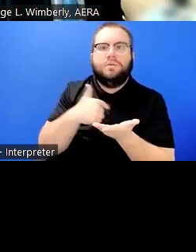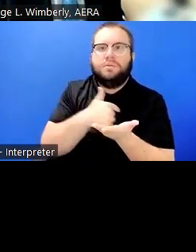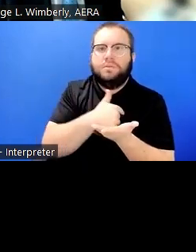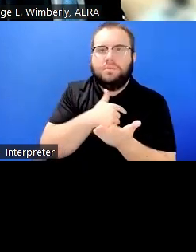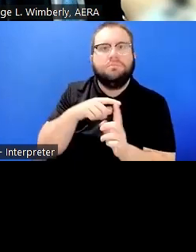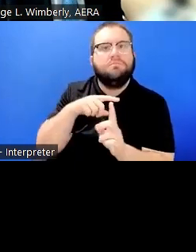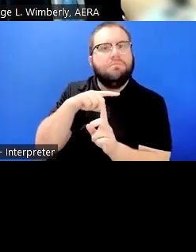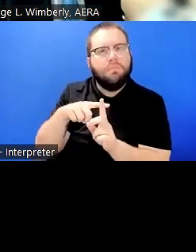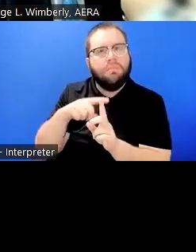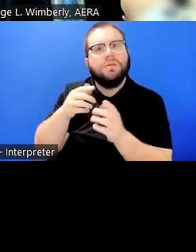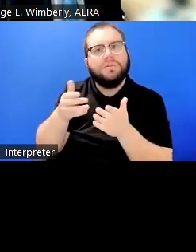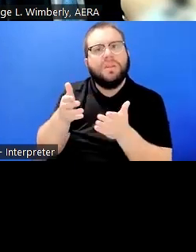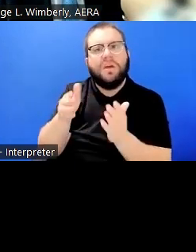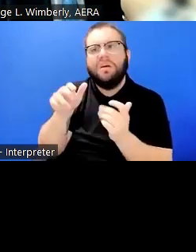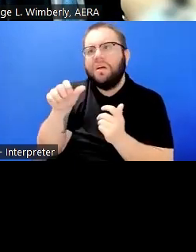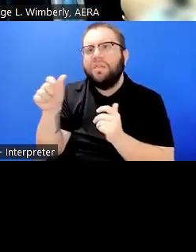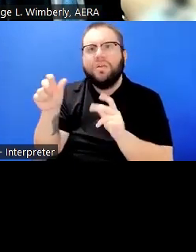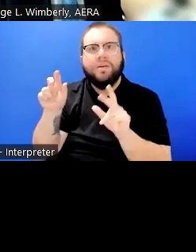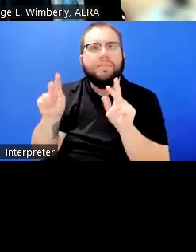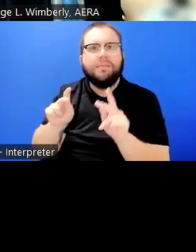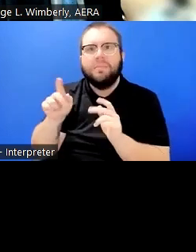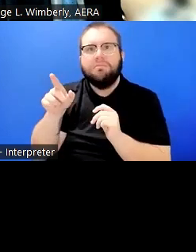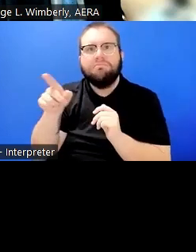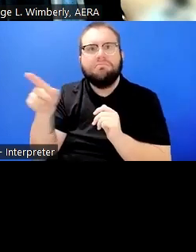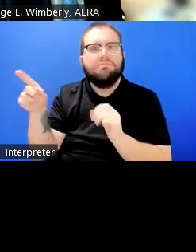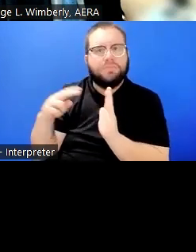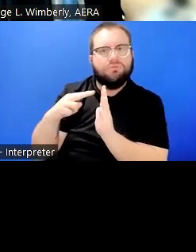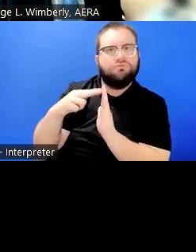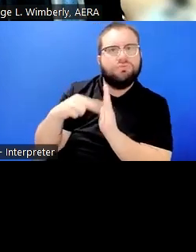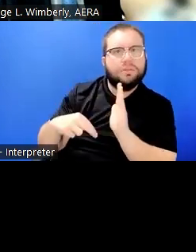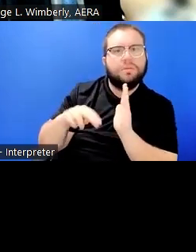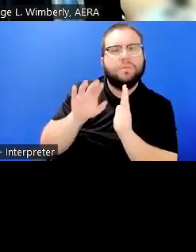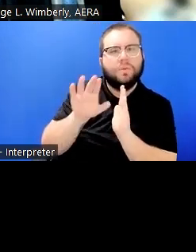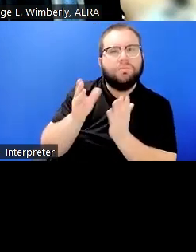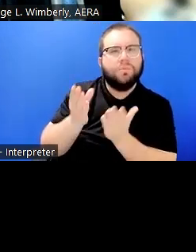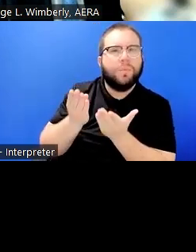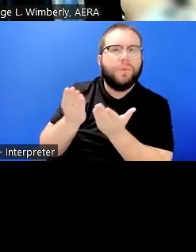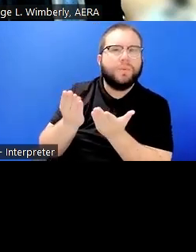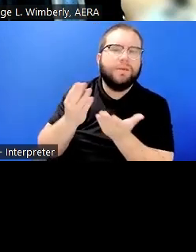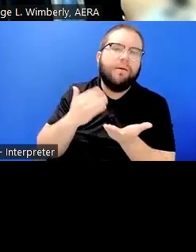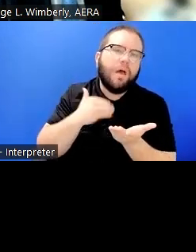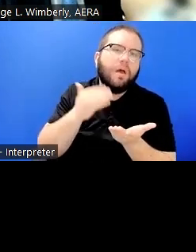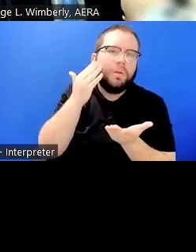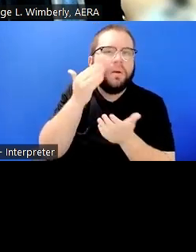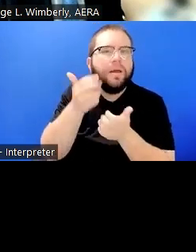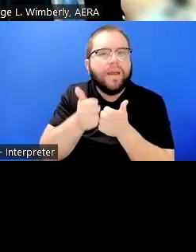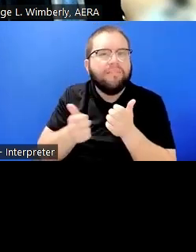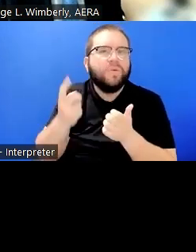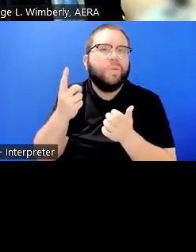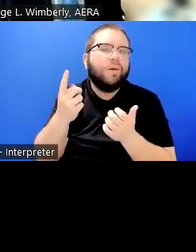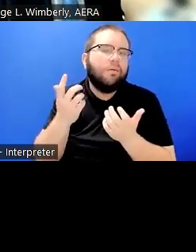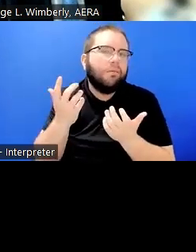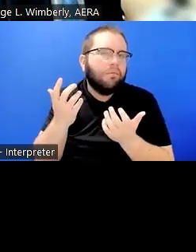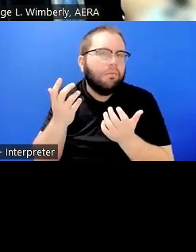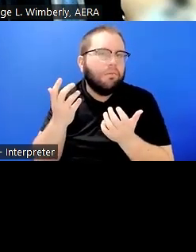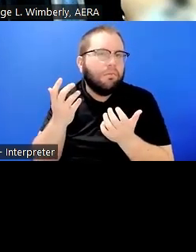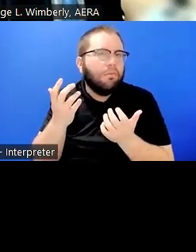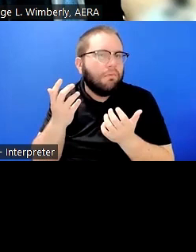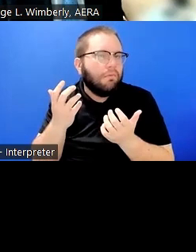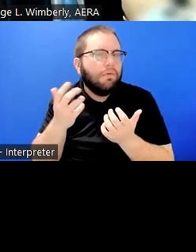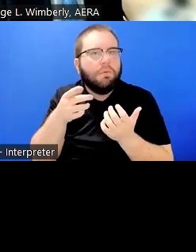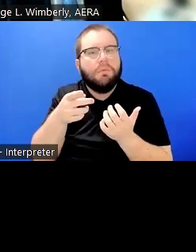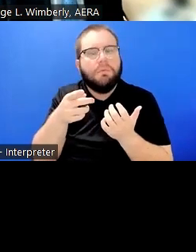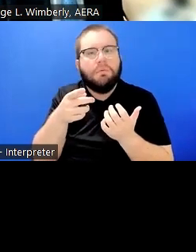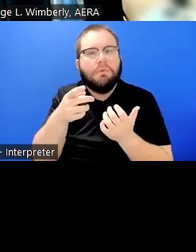other eyes review your proposal. Not only so much, I know everyone now has things like, you can all check